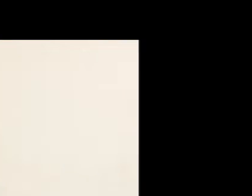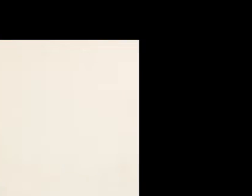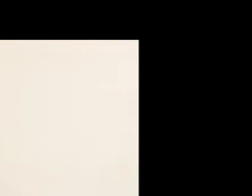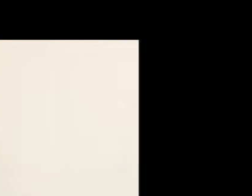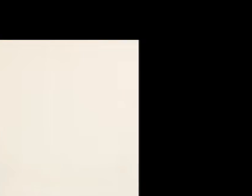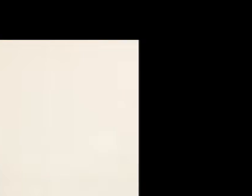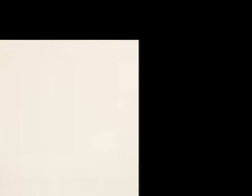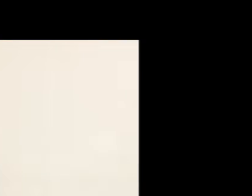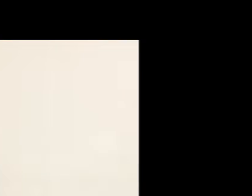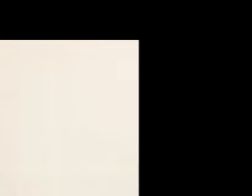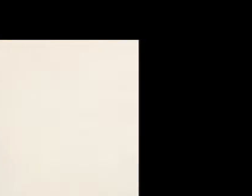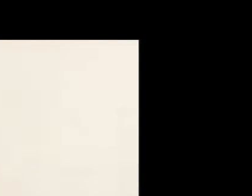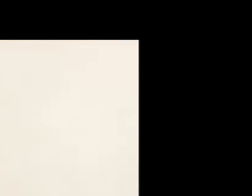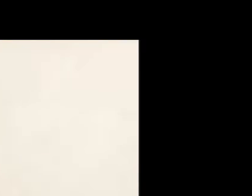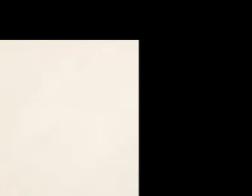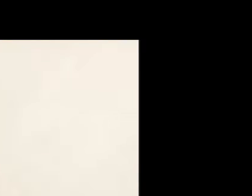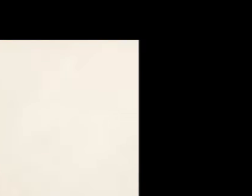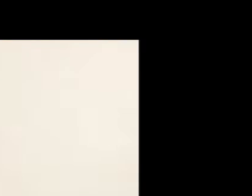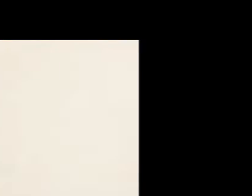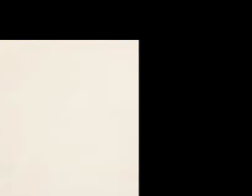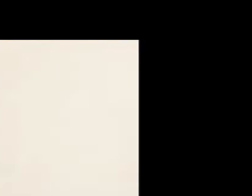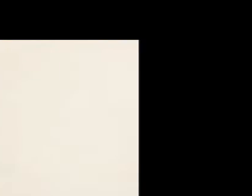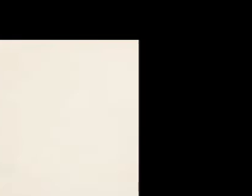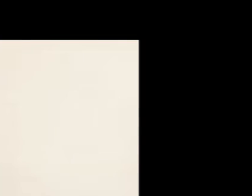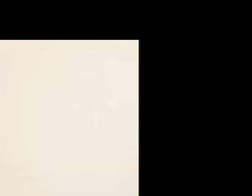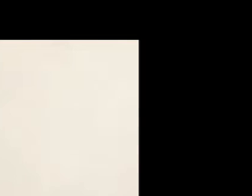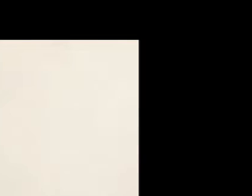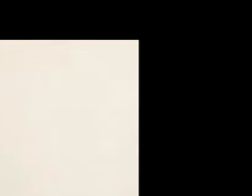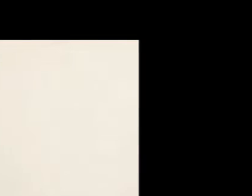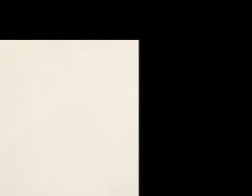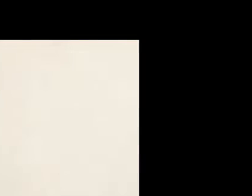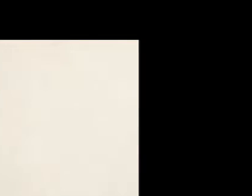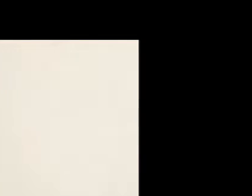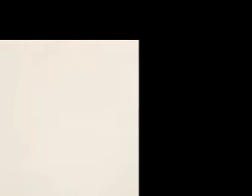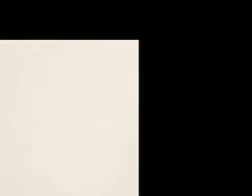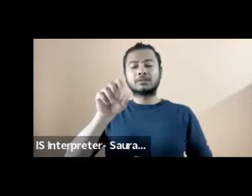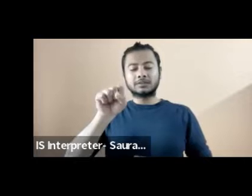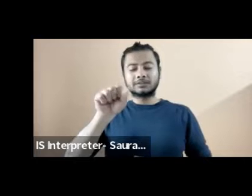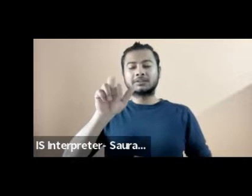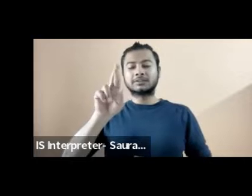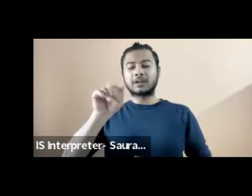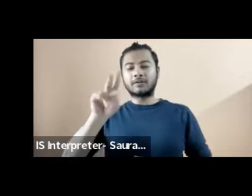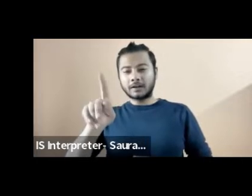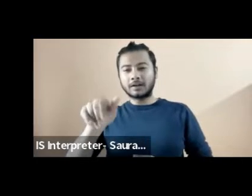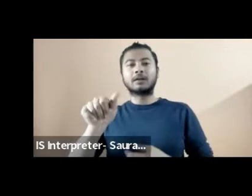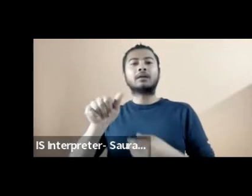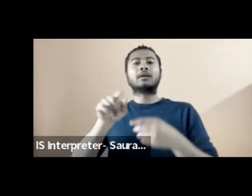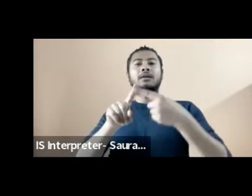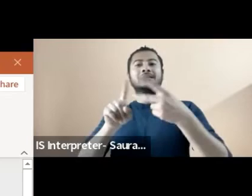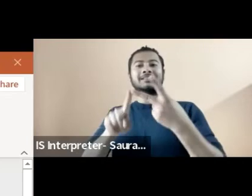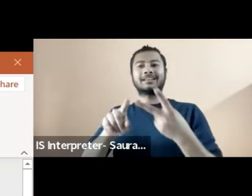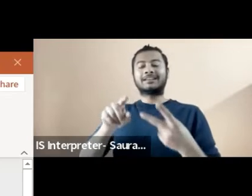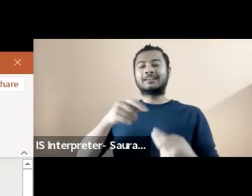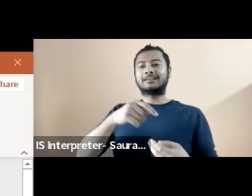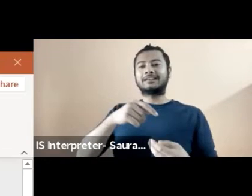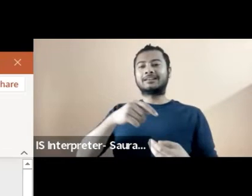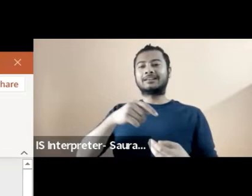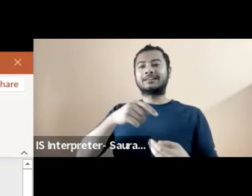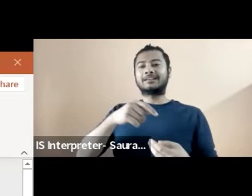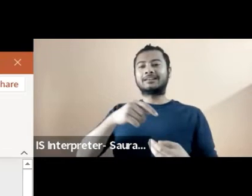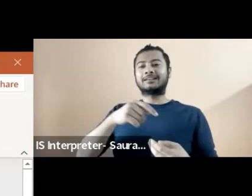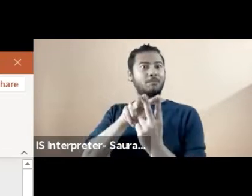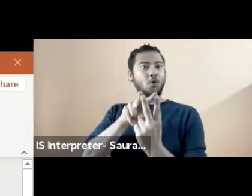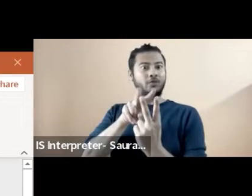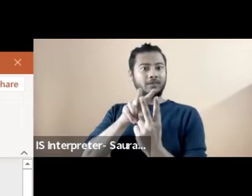thanks to Sarika and Saurabh for their help with getting our messages across. I think we now welcome